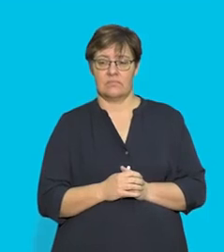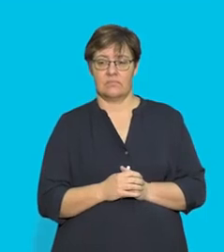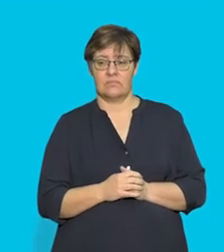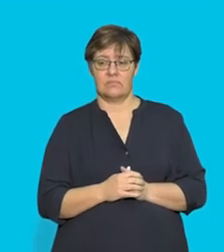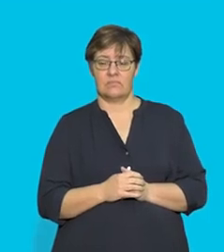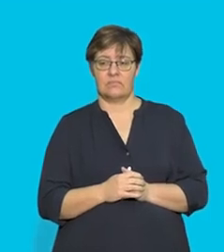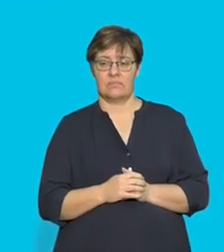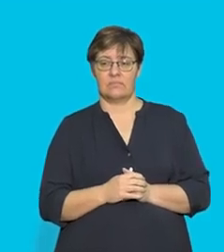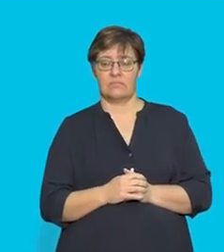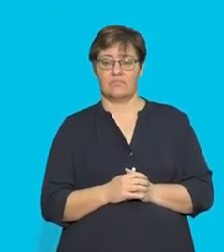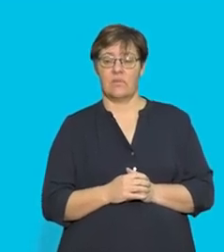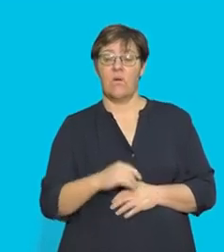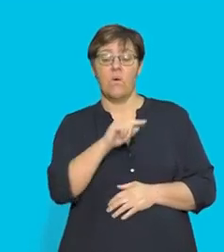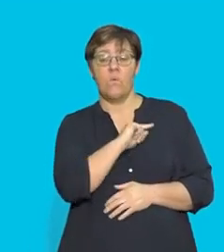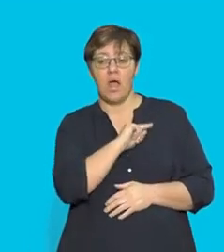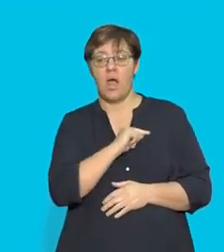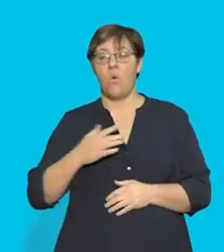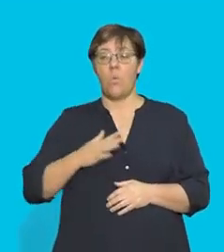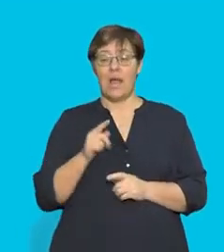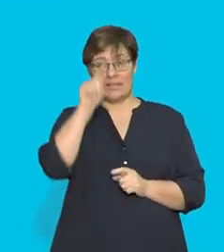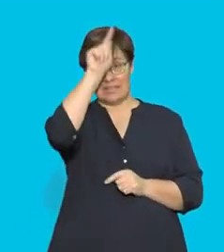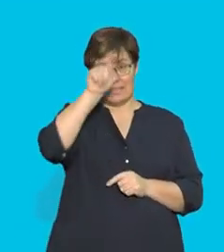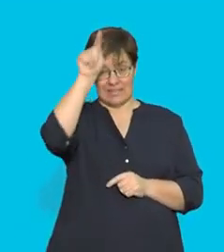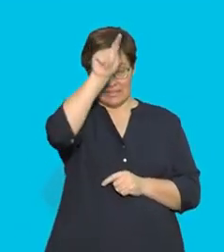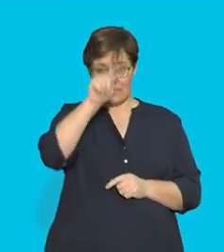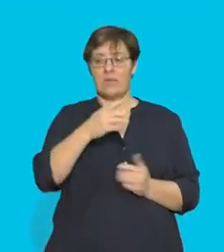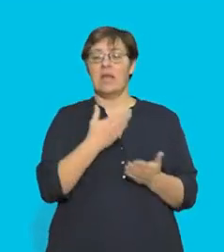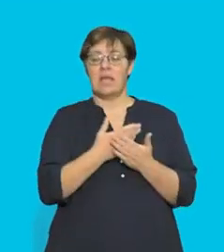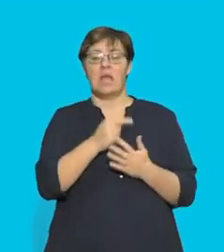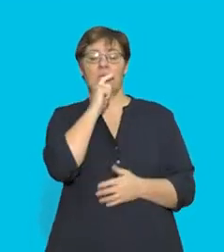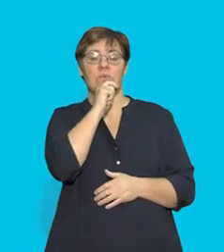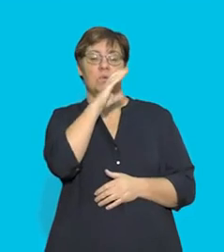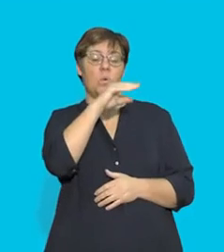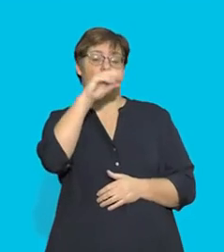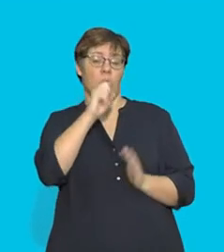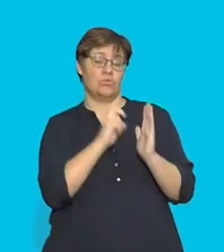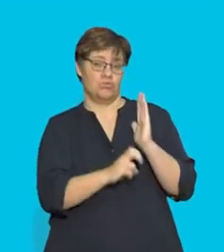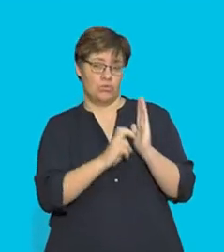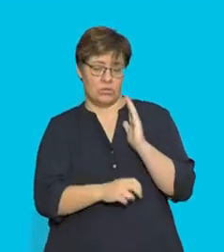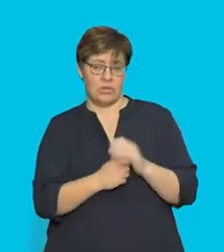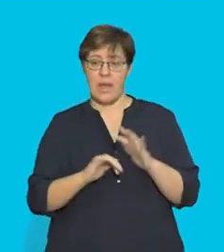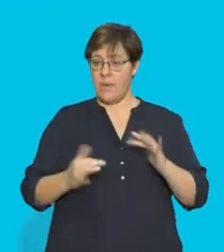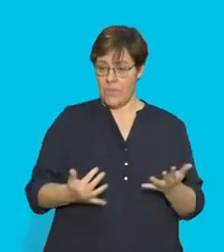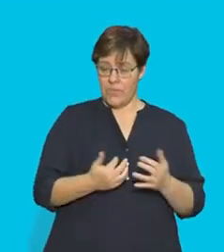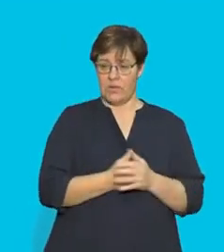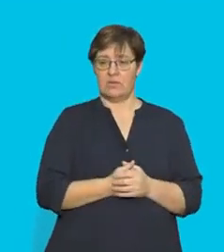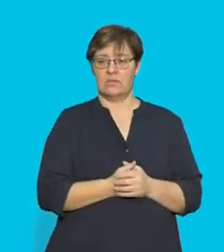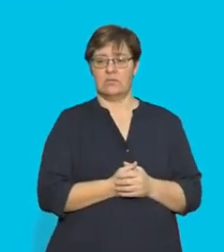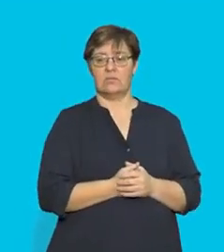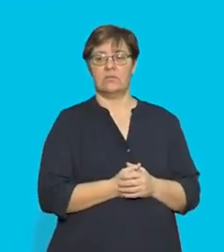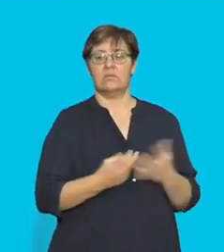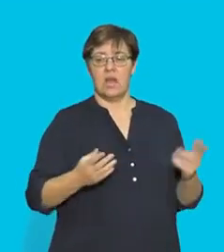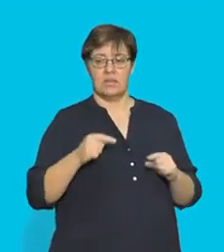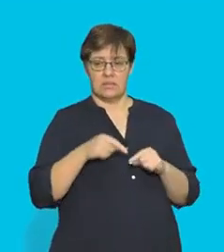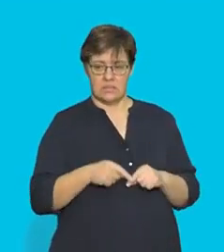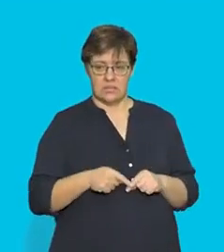1,500 meters. So because we want to find this angle, we can use Cos Rule. And how can we use Cos Rule? We start off with the